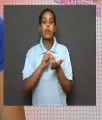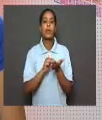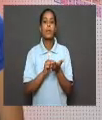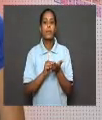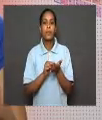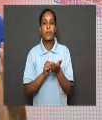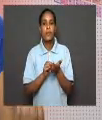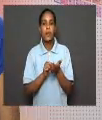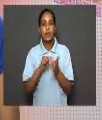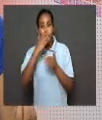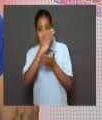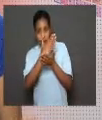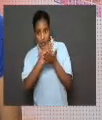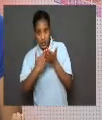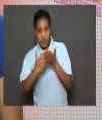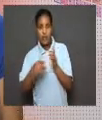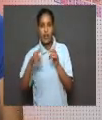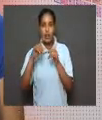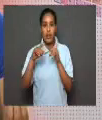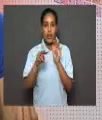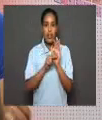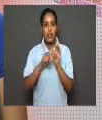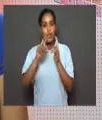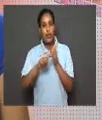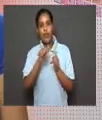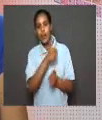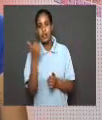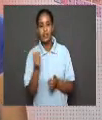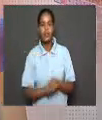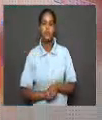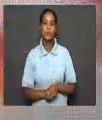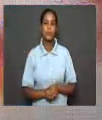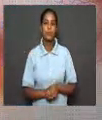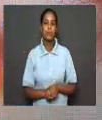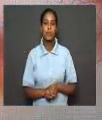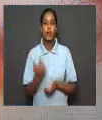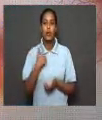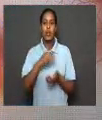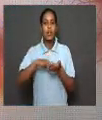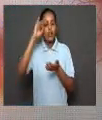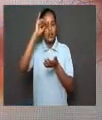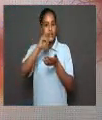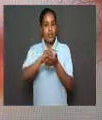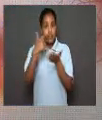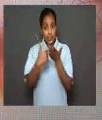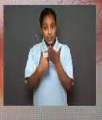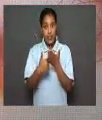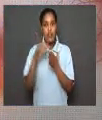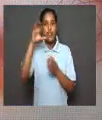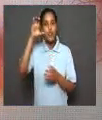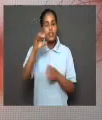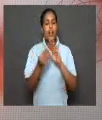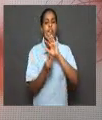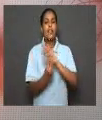molecule and the partially negative end of another. We learned that these